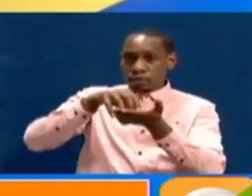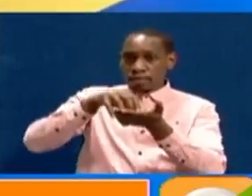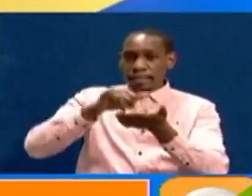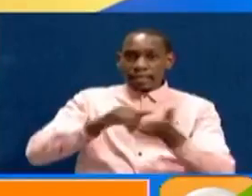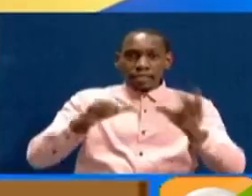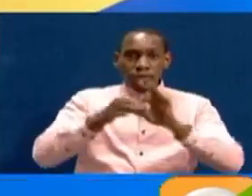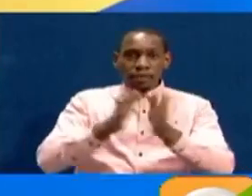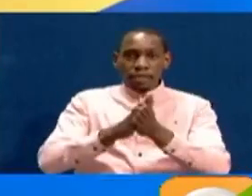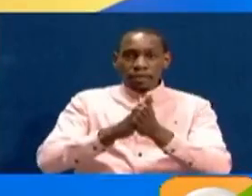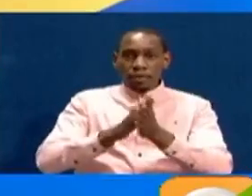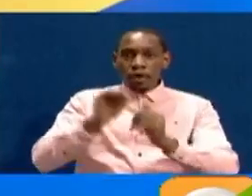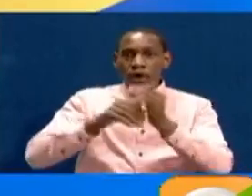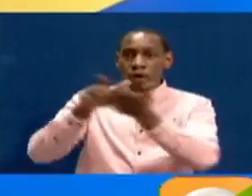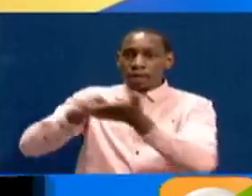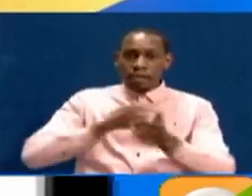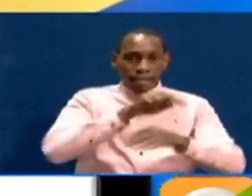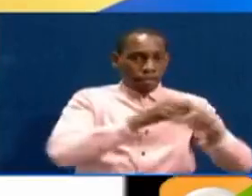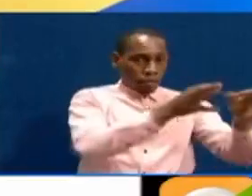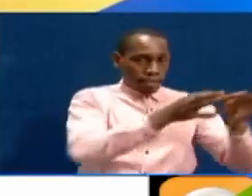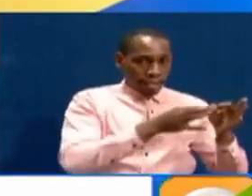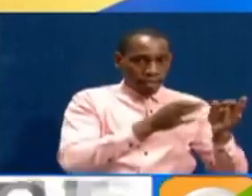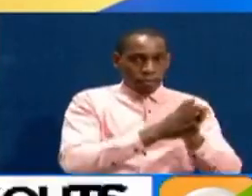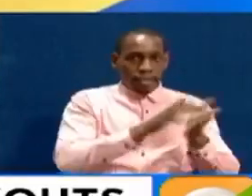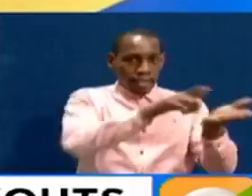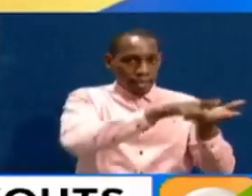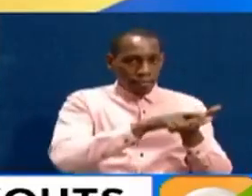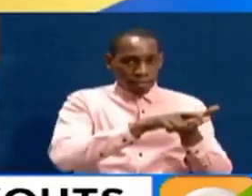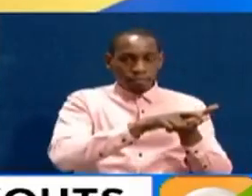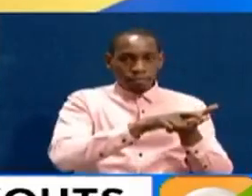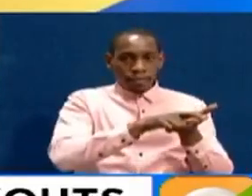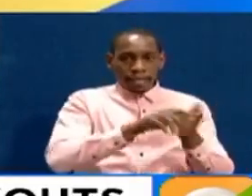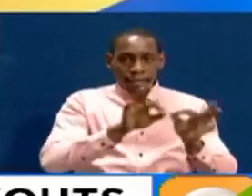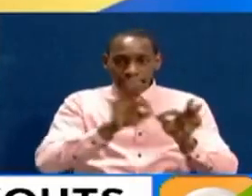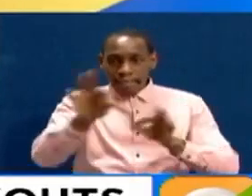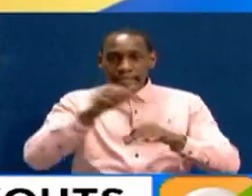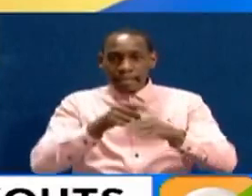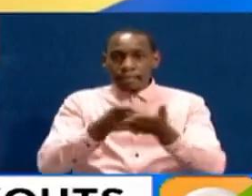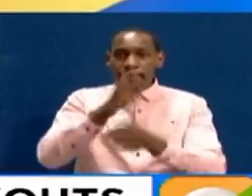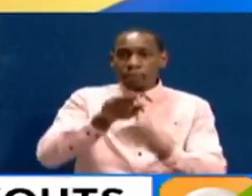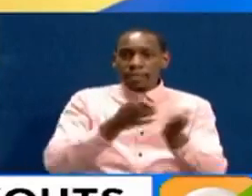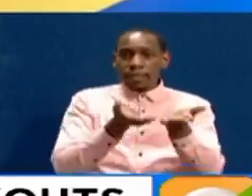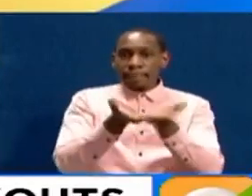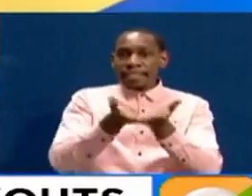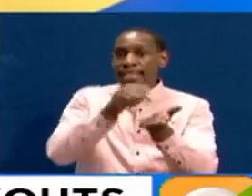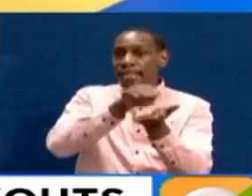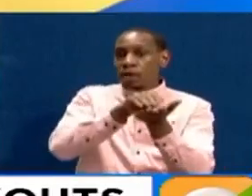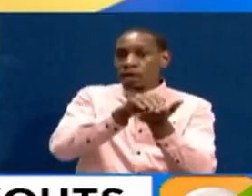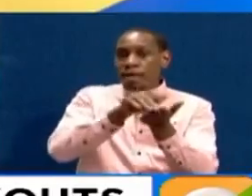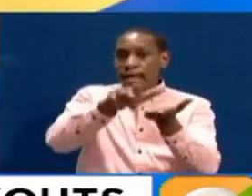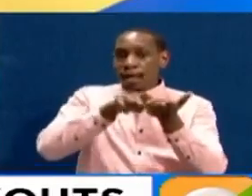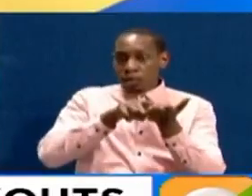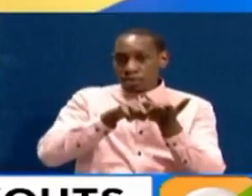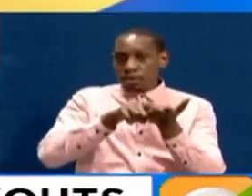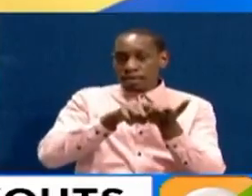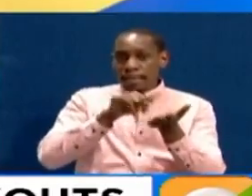of on-lent loans from the National Treasury, and those loans are concessionary, and also commercial loans, quite